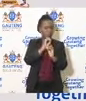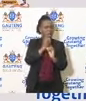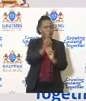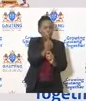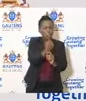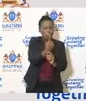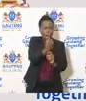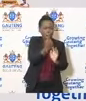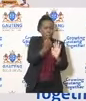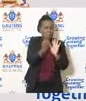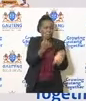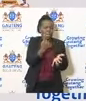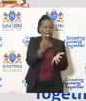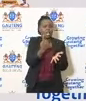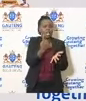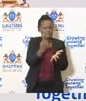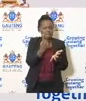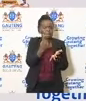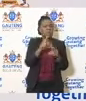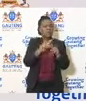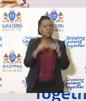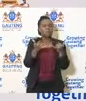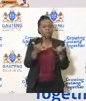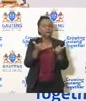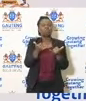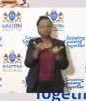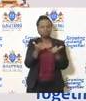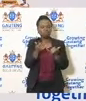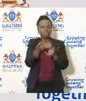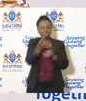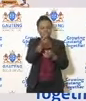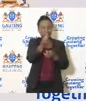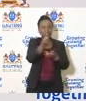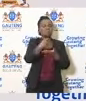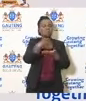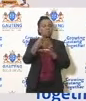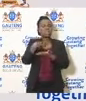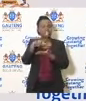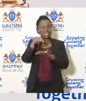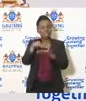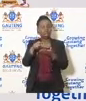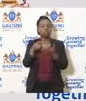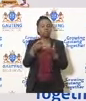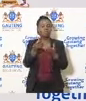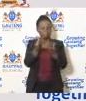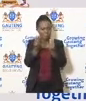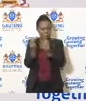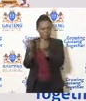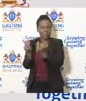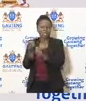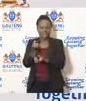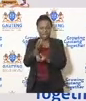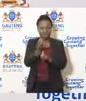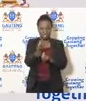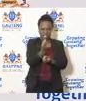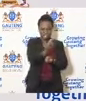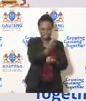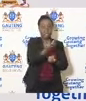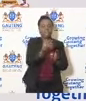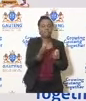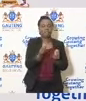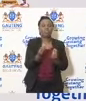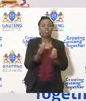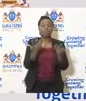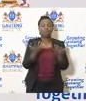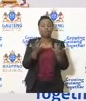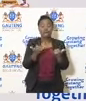mines. They have reported a few cases there. But most of those West Rand cases, what did